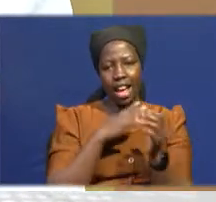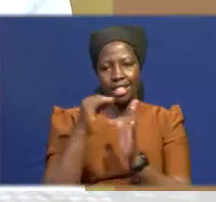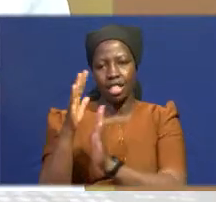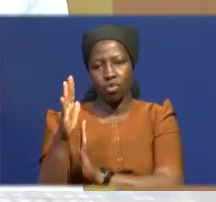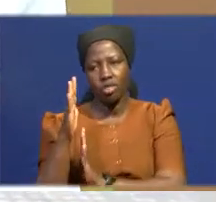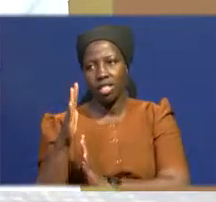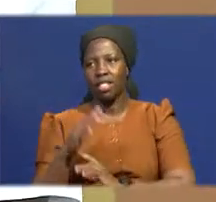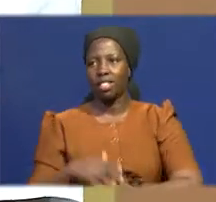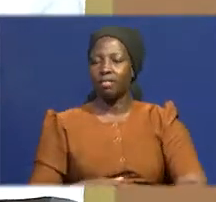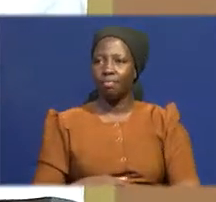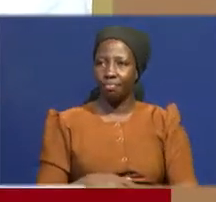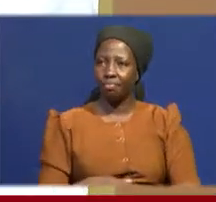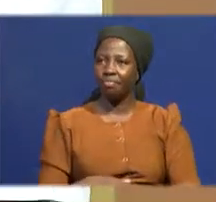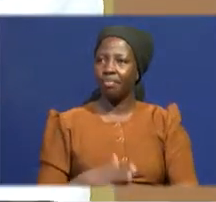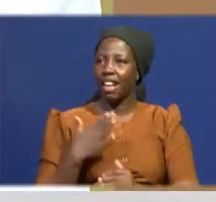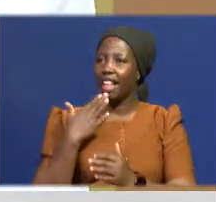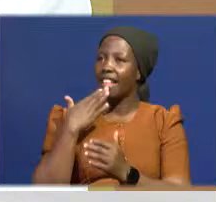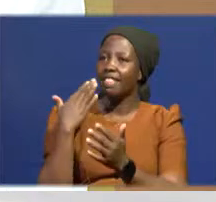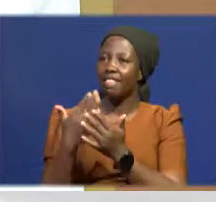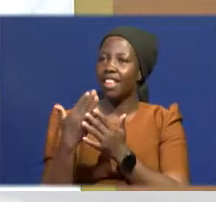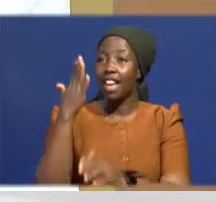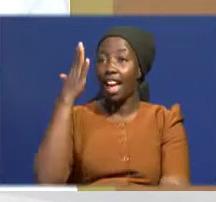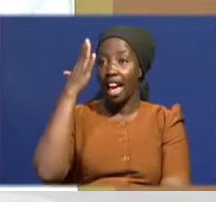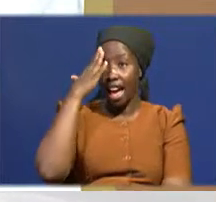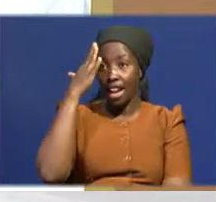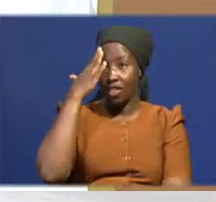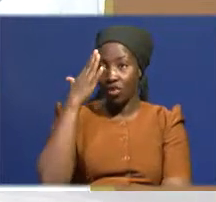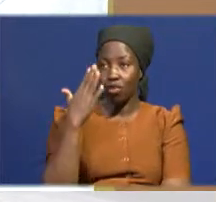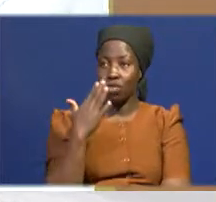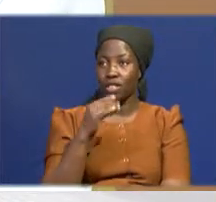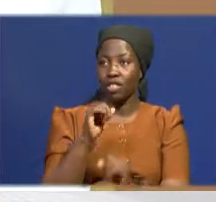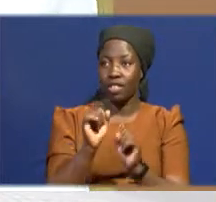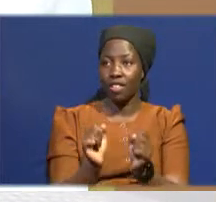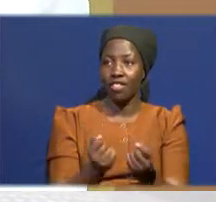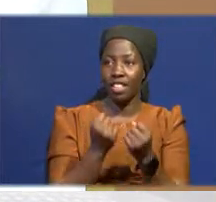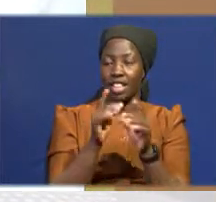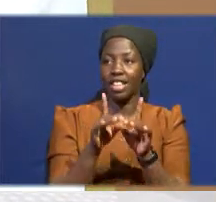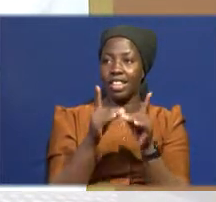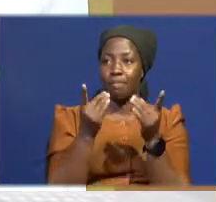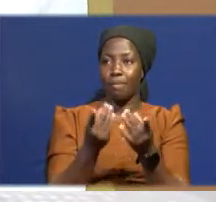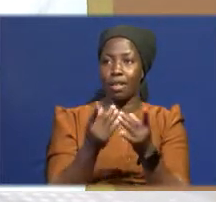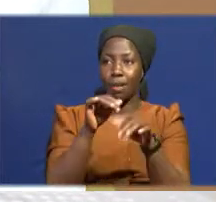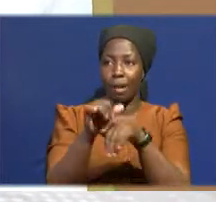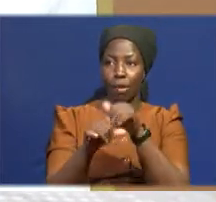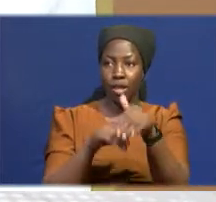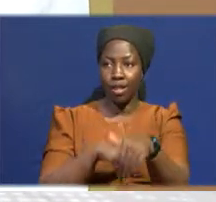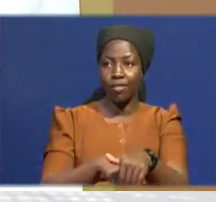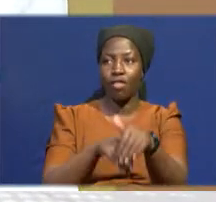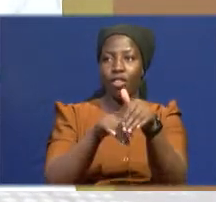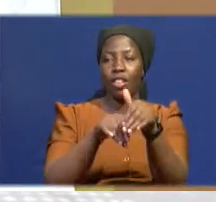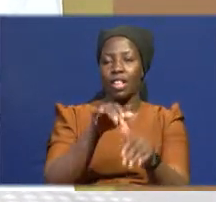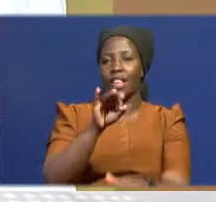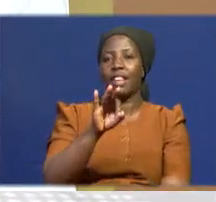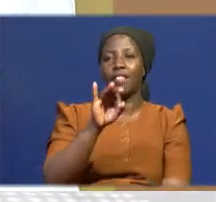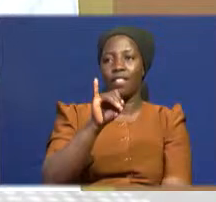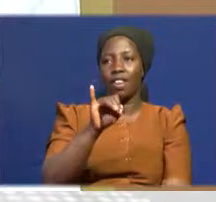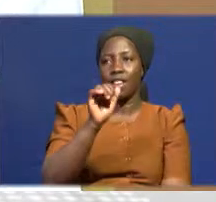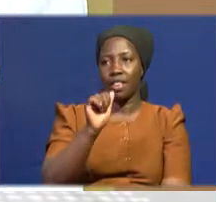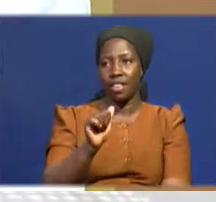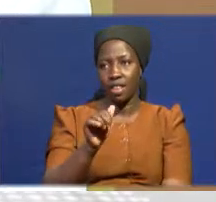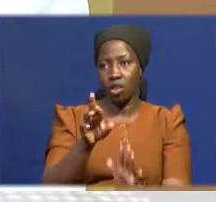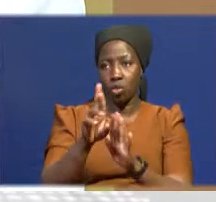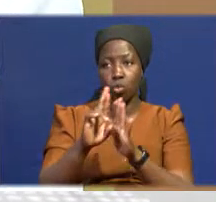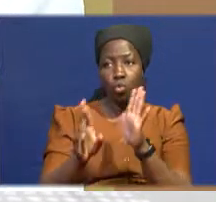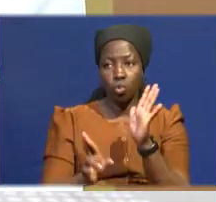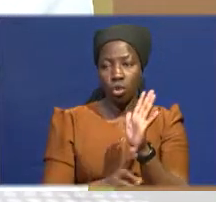I know the safety department in WRC is simply about compliance with the FIA.